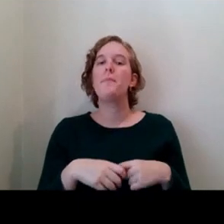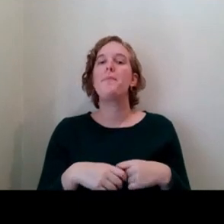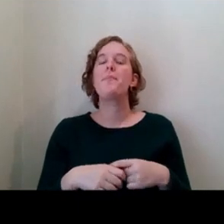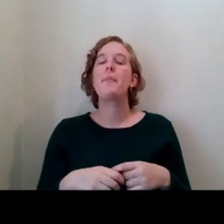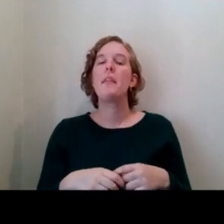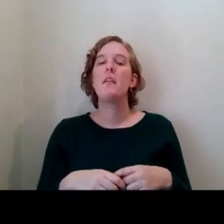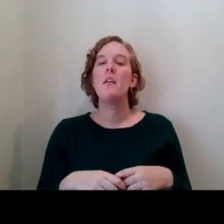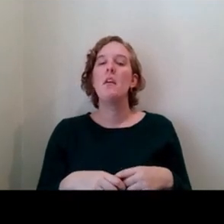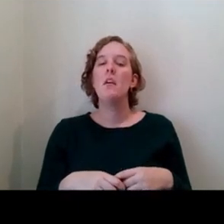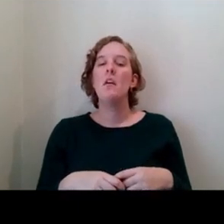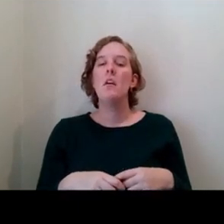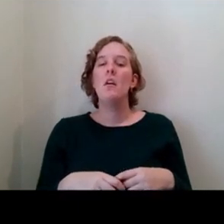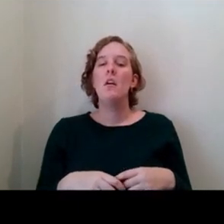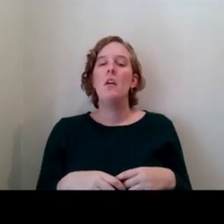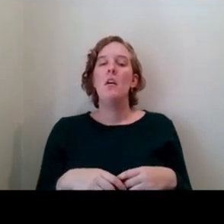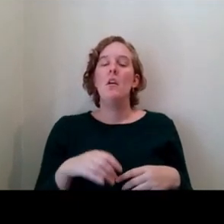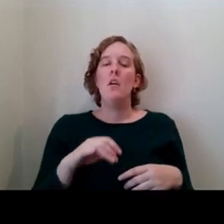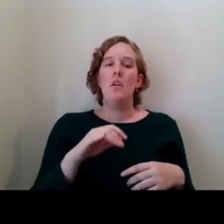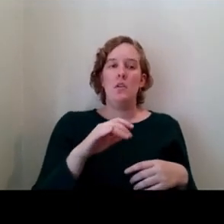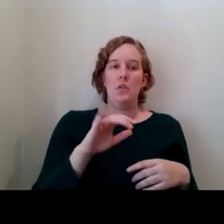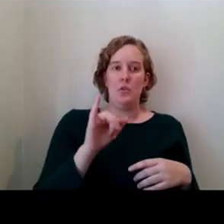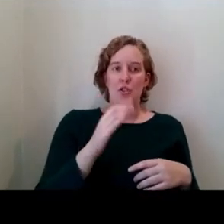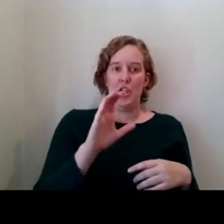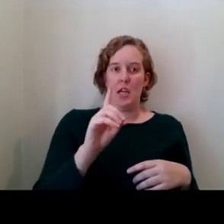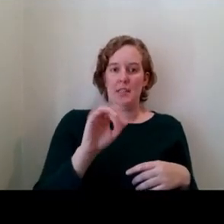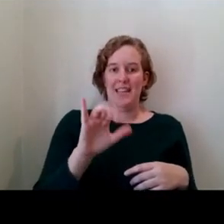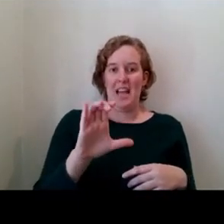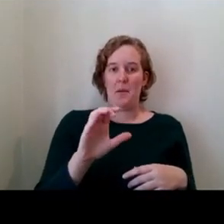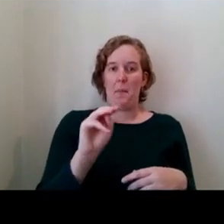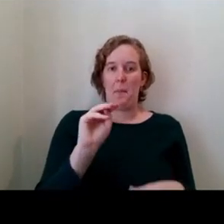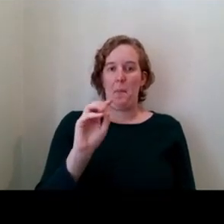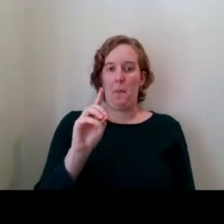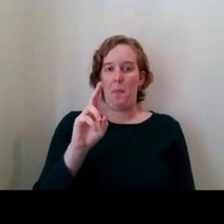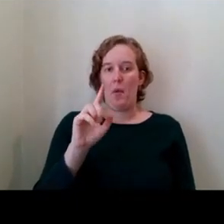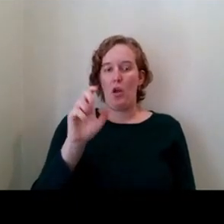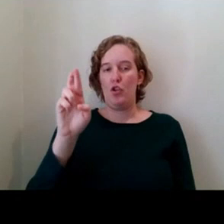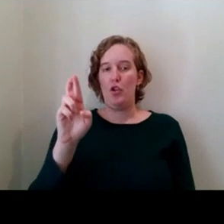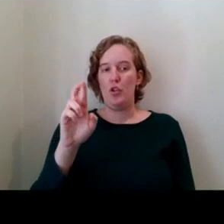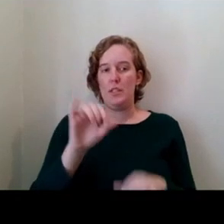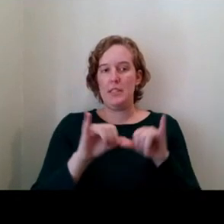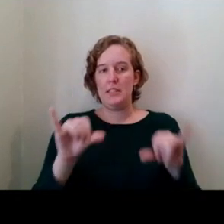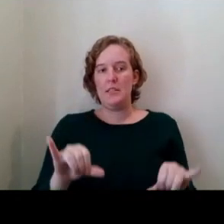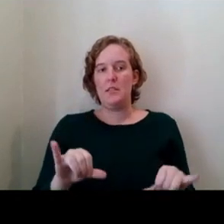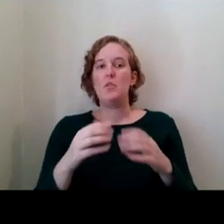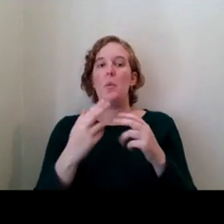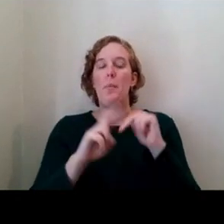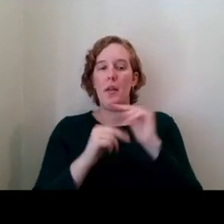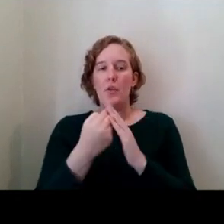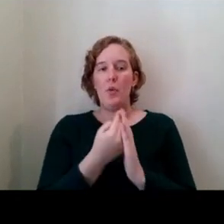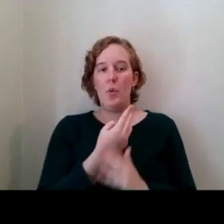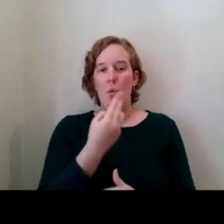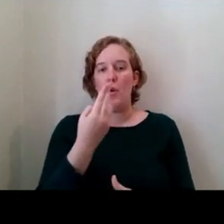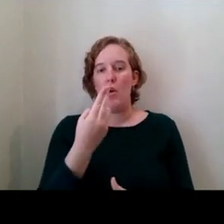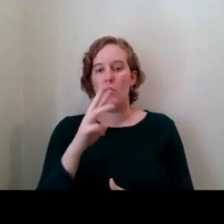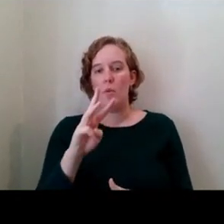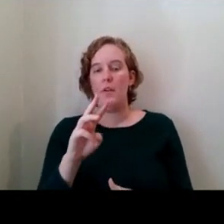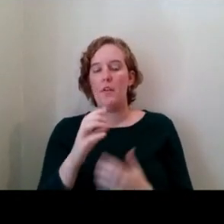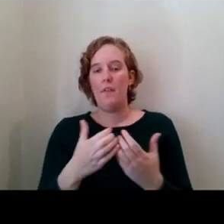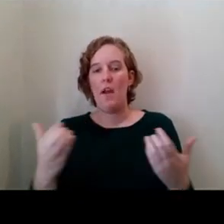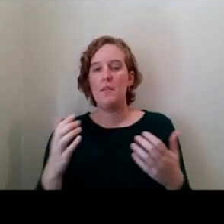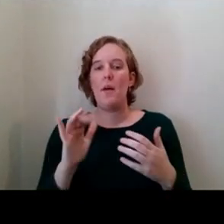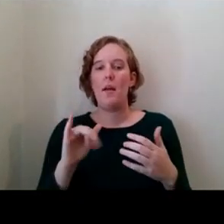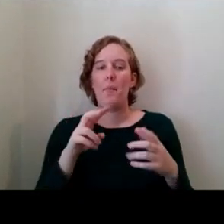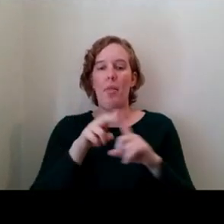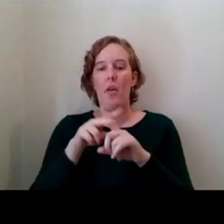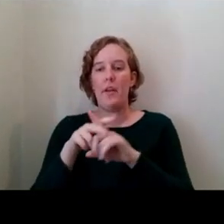So somewhat like .NET Gadgeteer, JACDAC is a modular system. So you build a new hardware device by plugging together different modules.